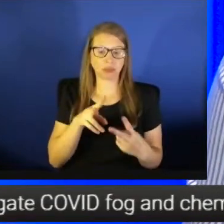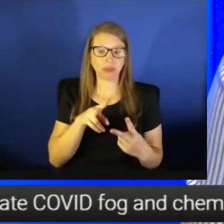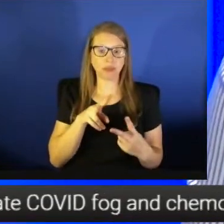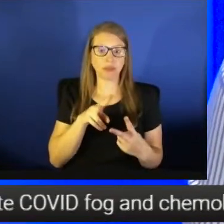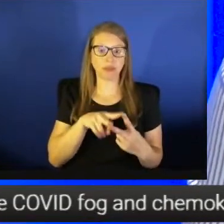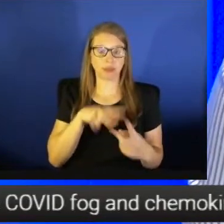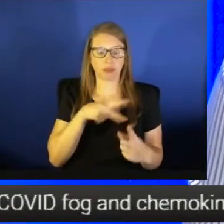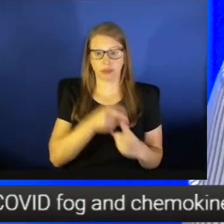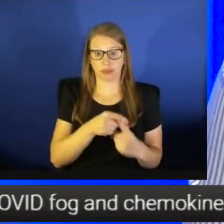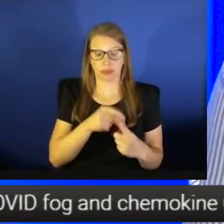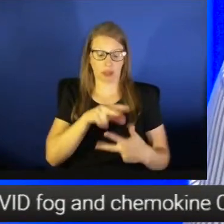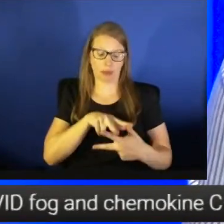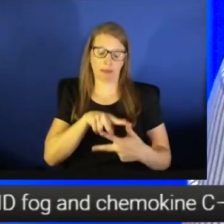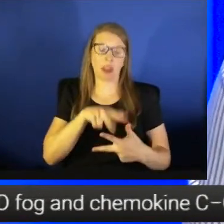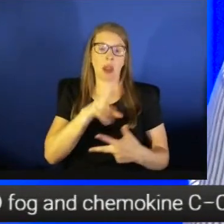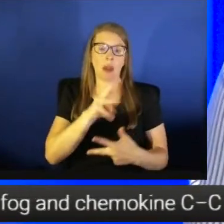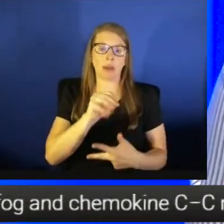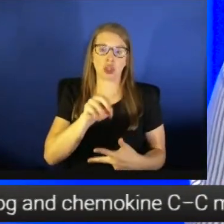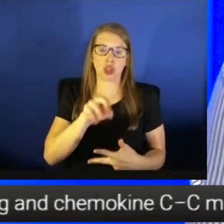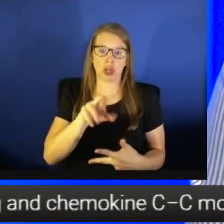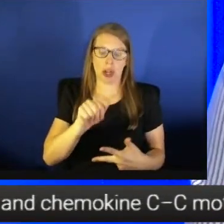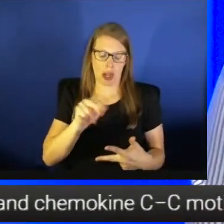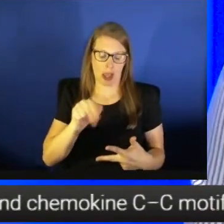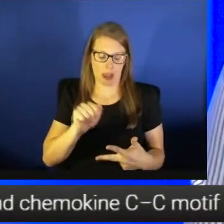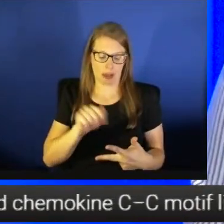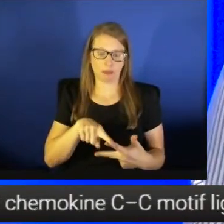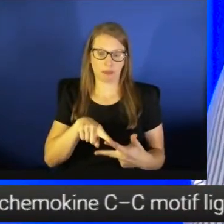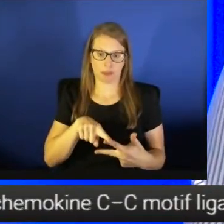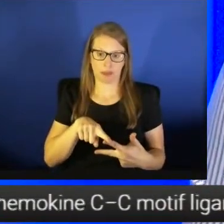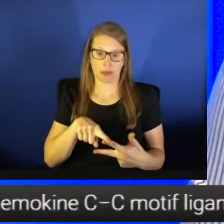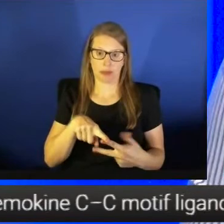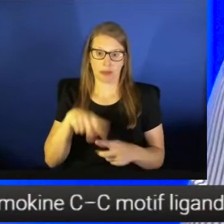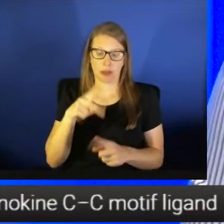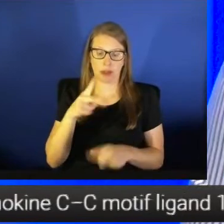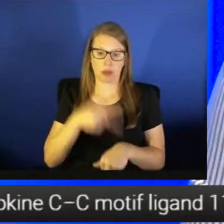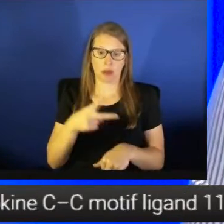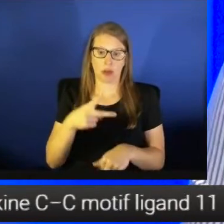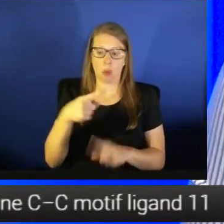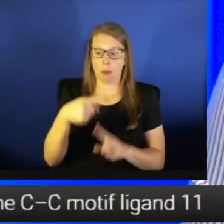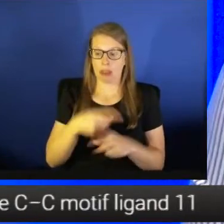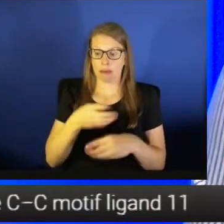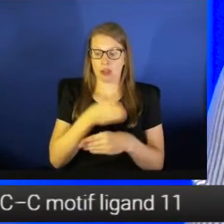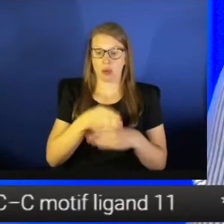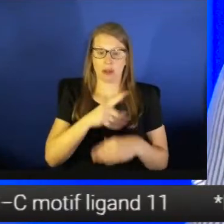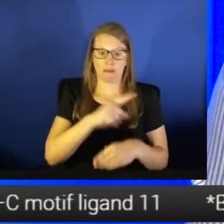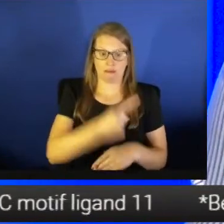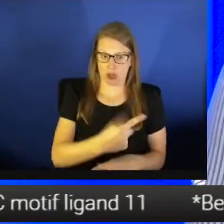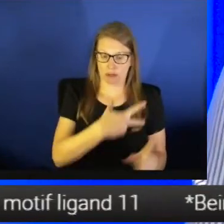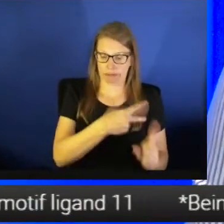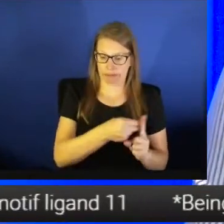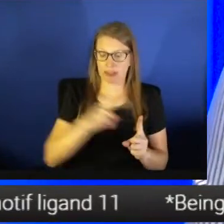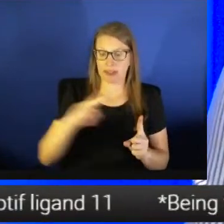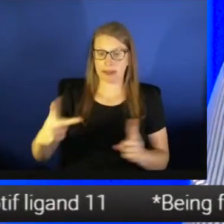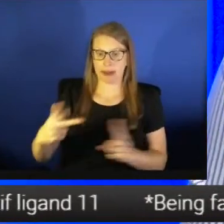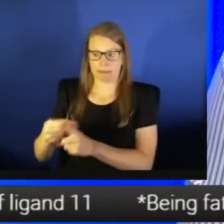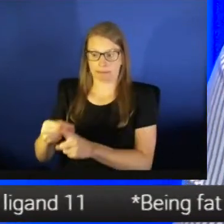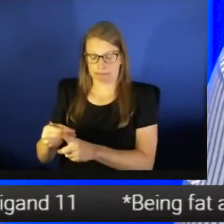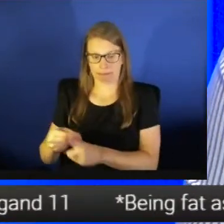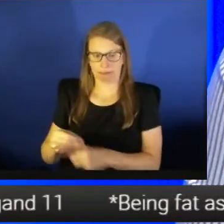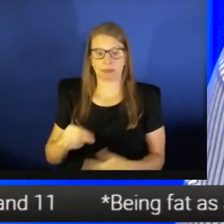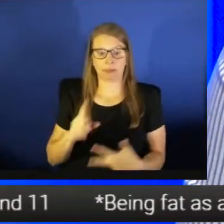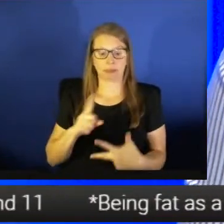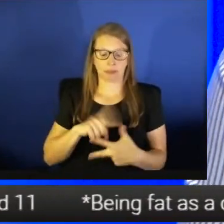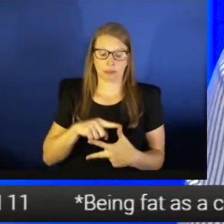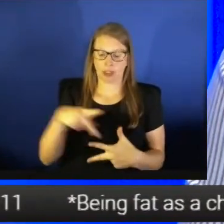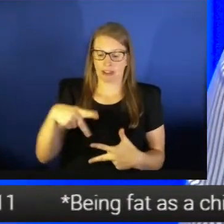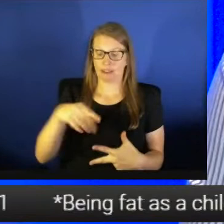so Moderna, it's a 2-dose series, 1 month in between the first vaccination and the second vaccination.